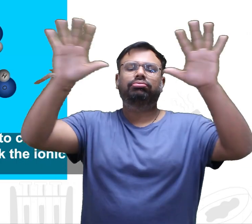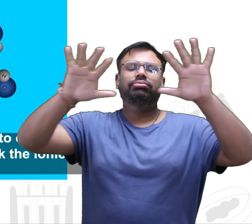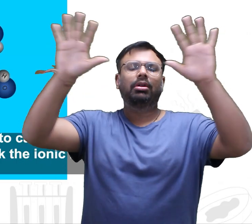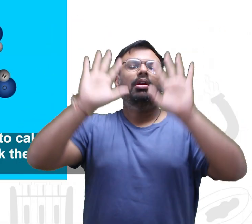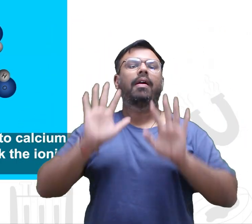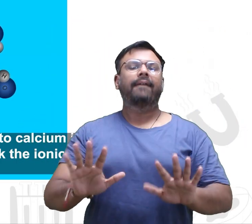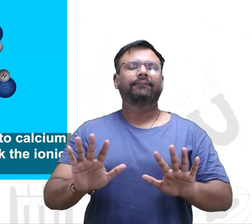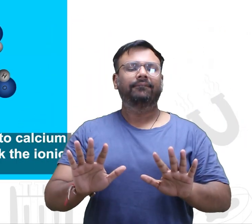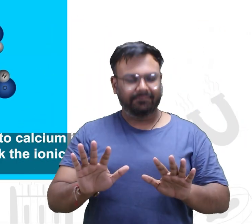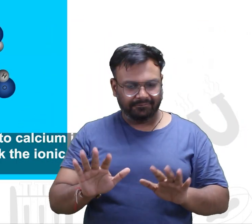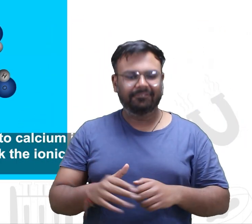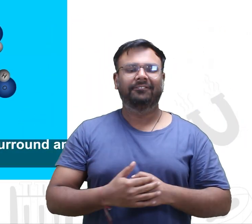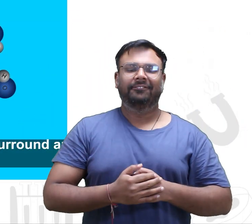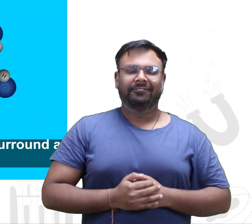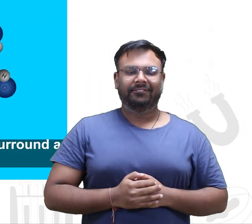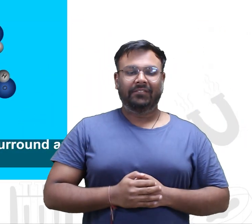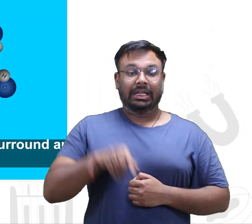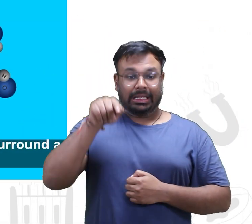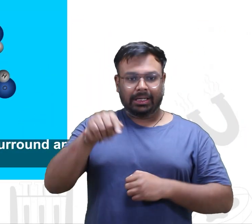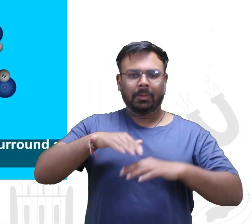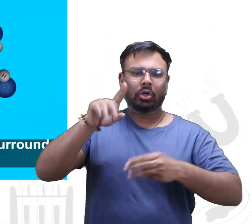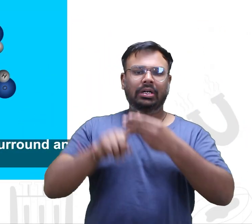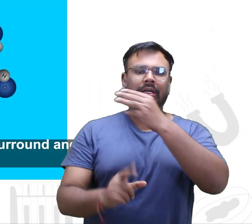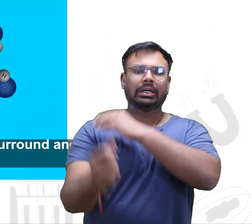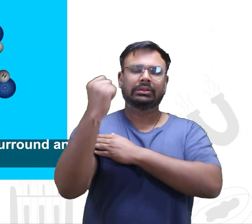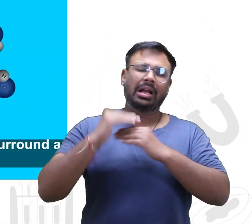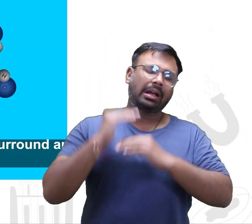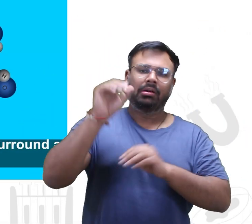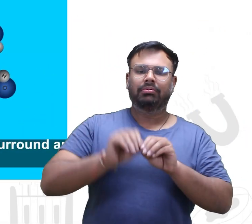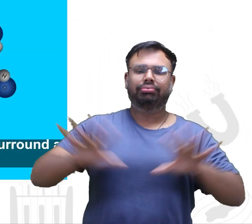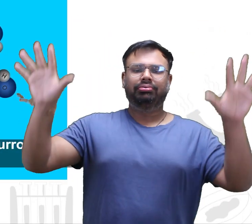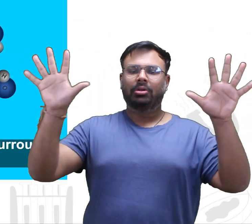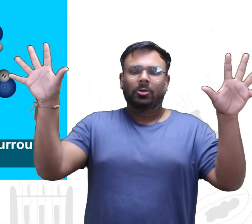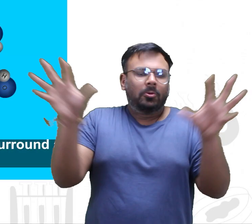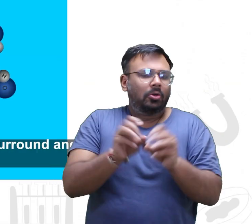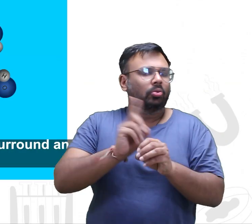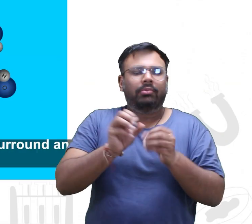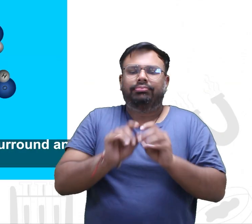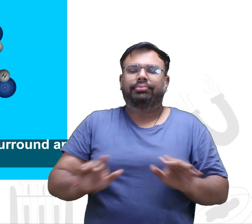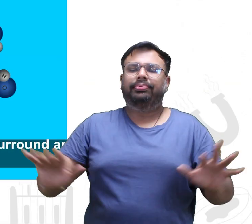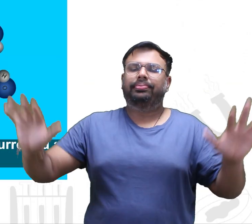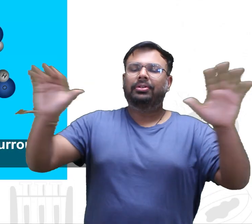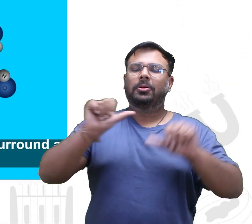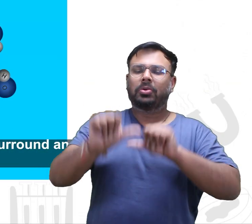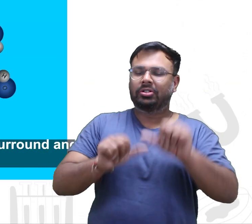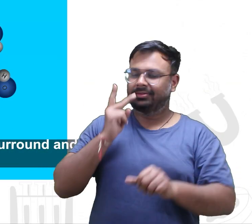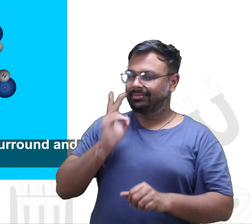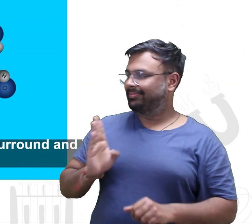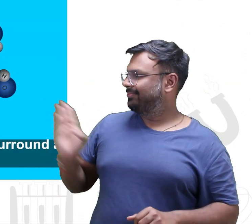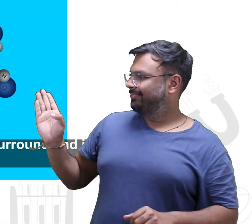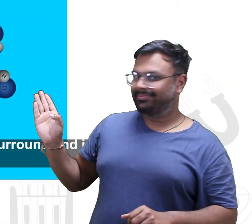the ionic bond in the solid salt, but more energy is released when the water molecules surround and interact with the